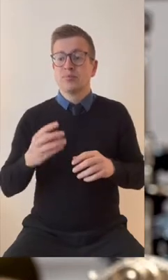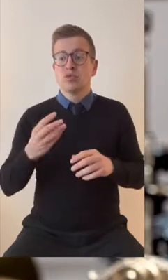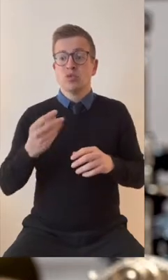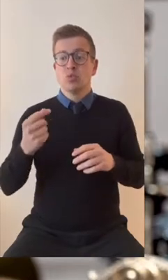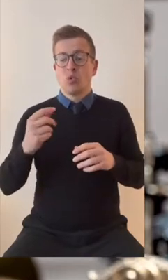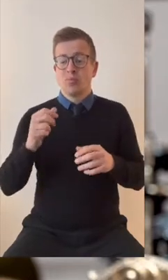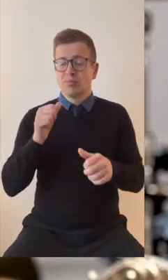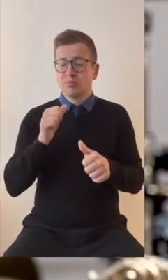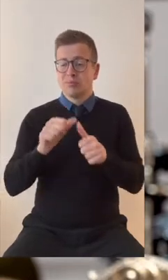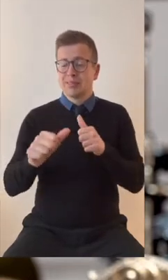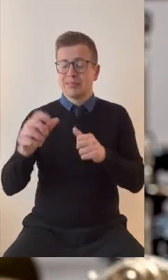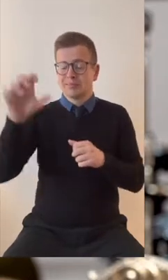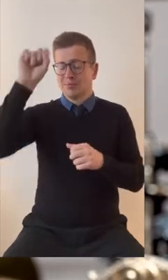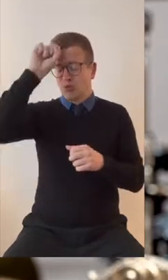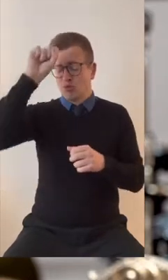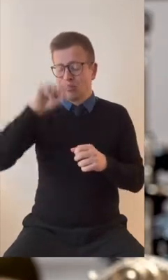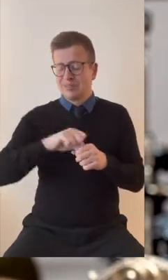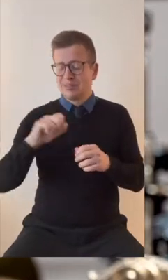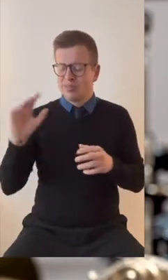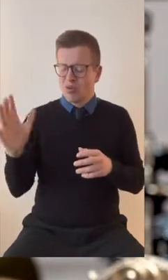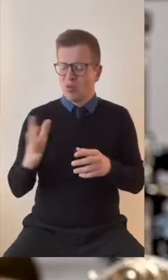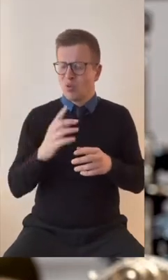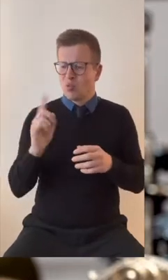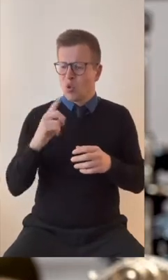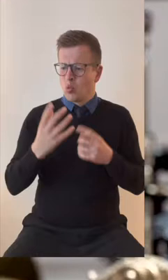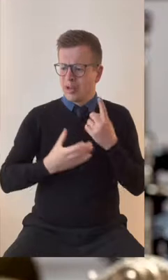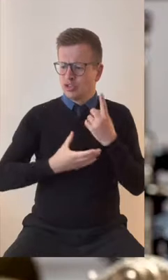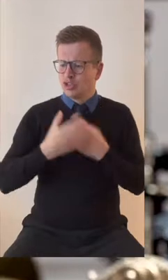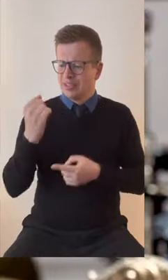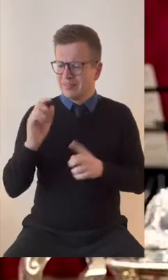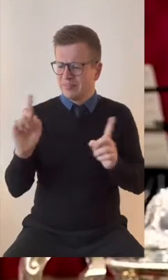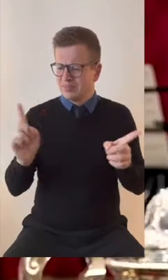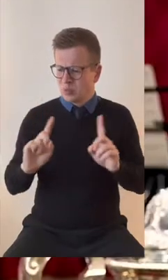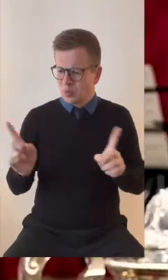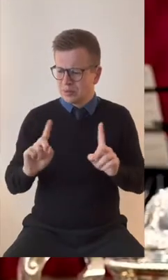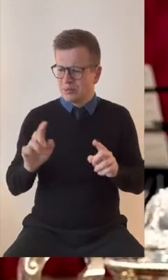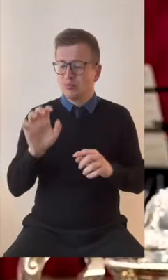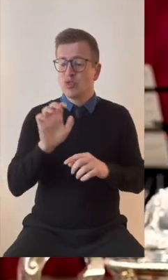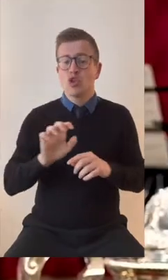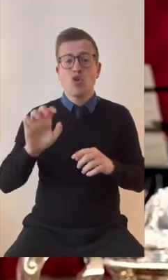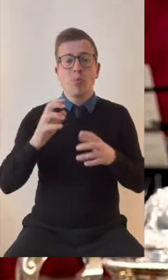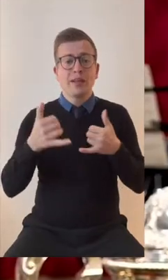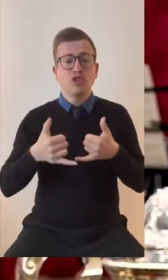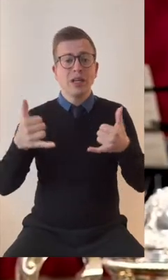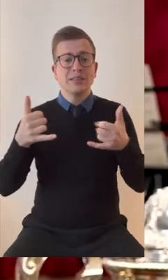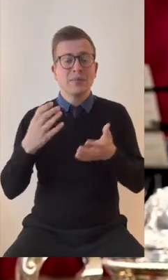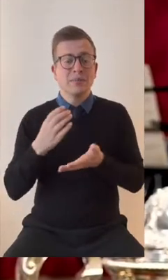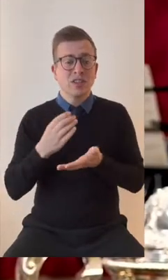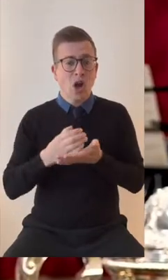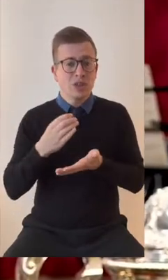of the highlights with all in all with what we got out of it, probably the European Championships